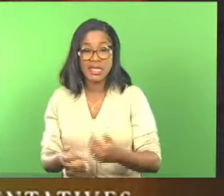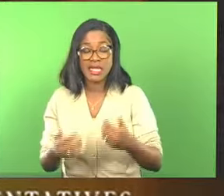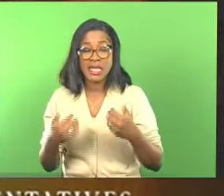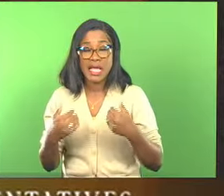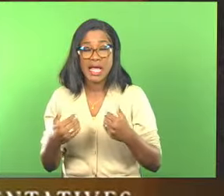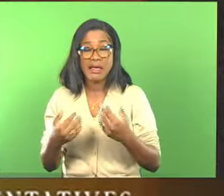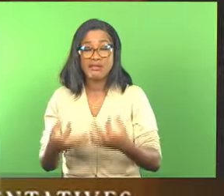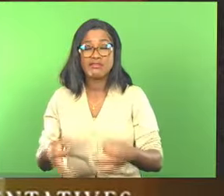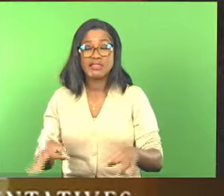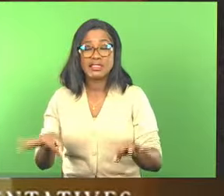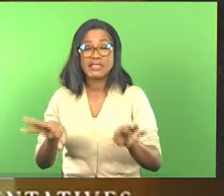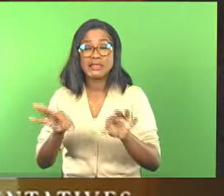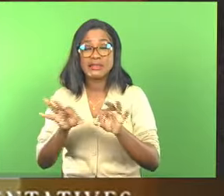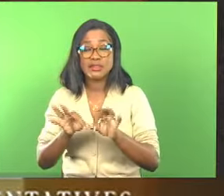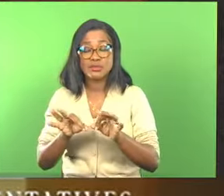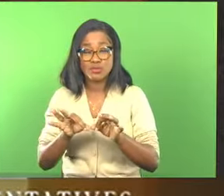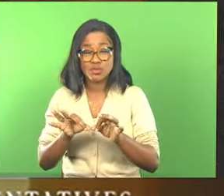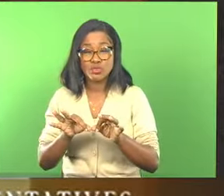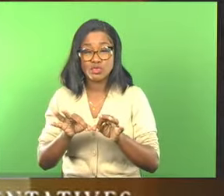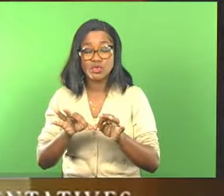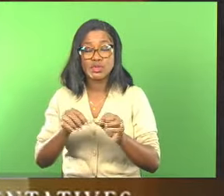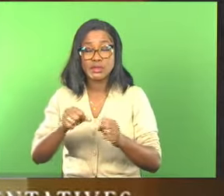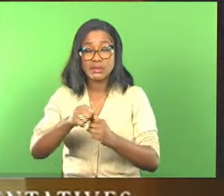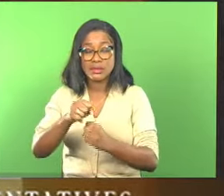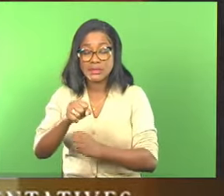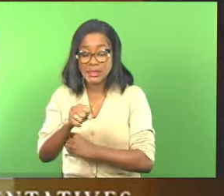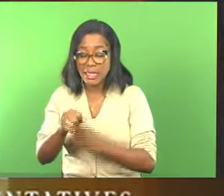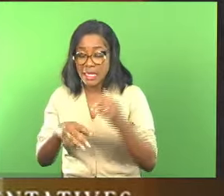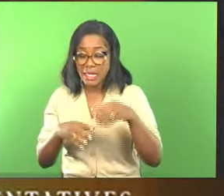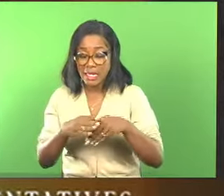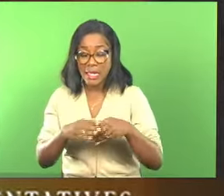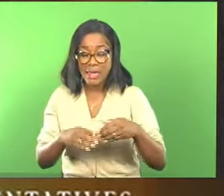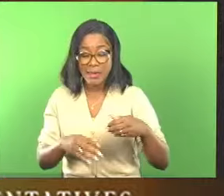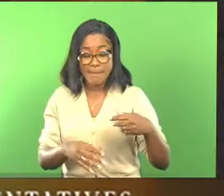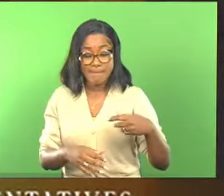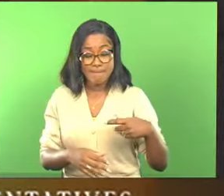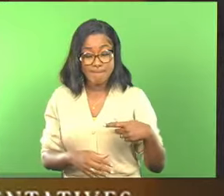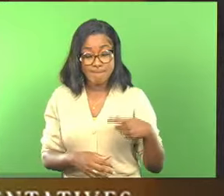fundamental shifts in the nature of politics and power.